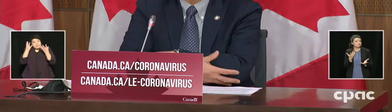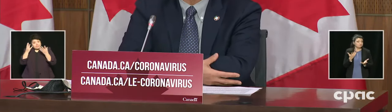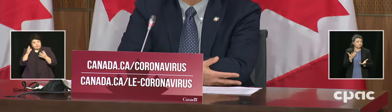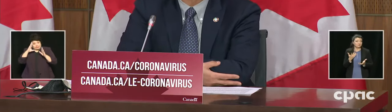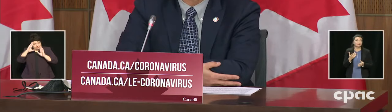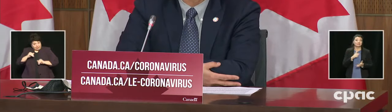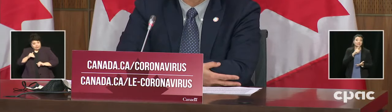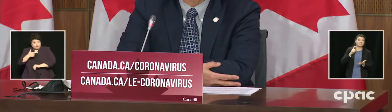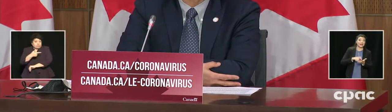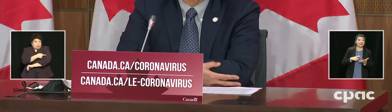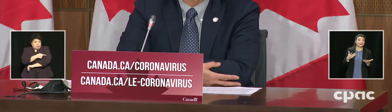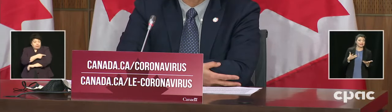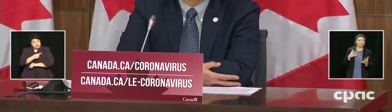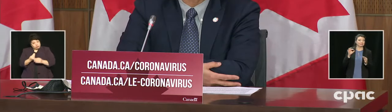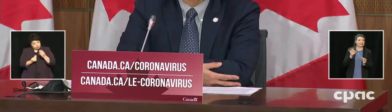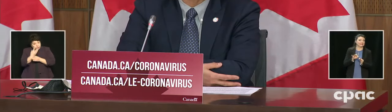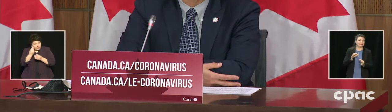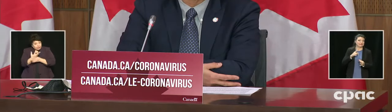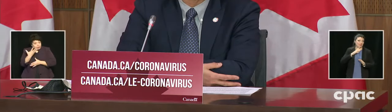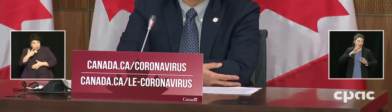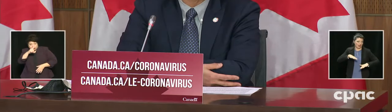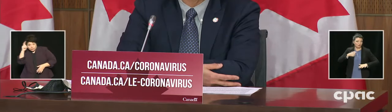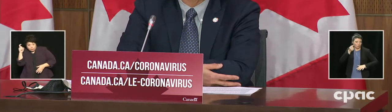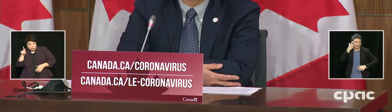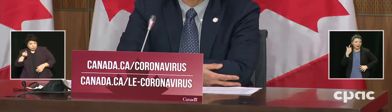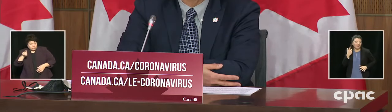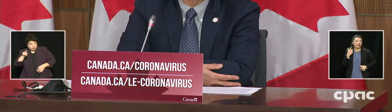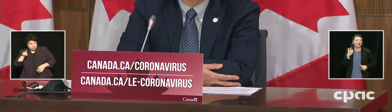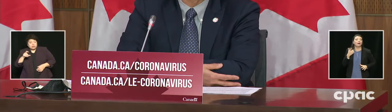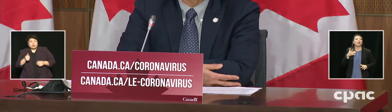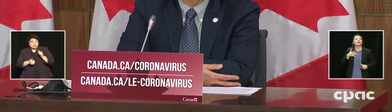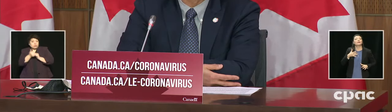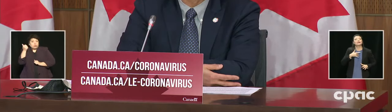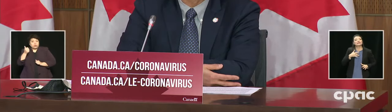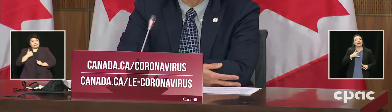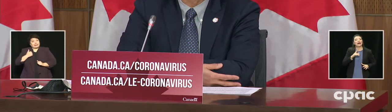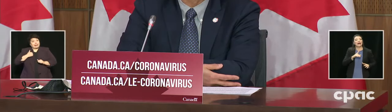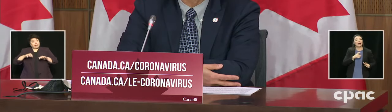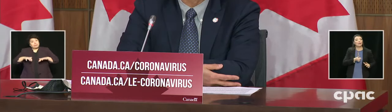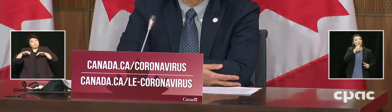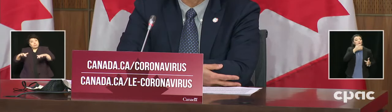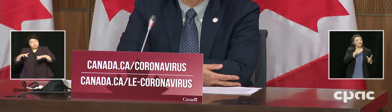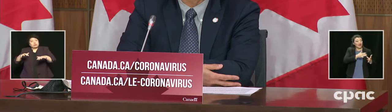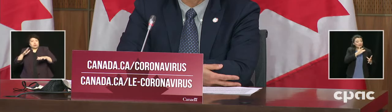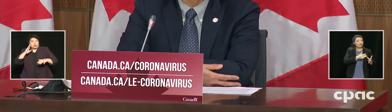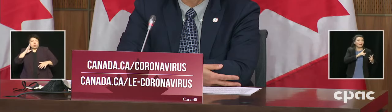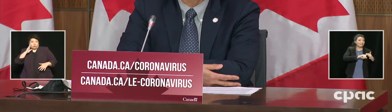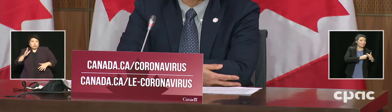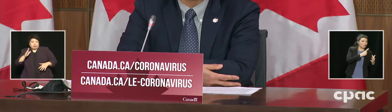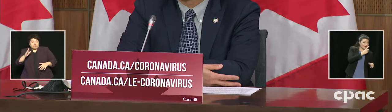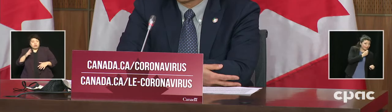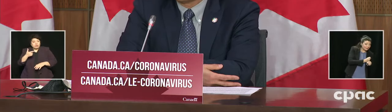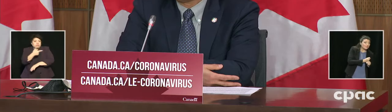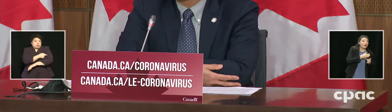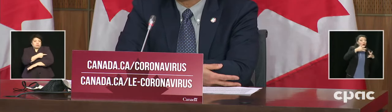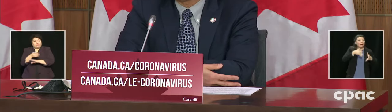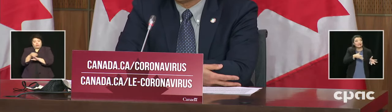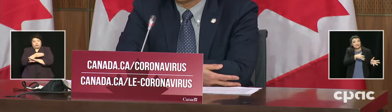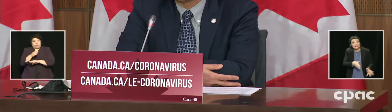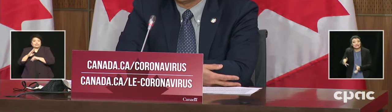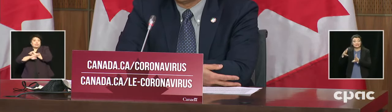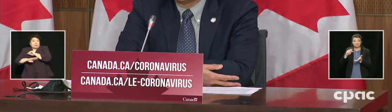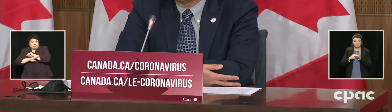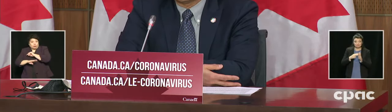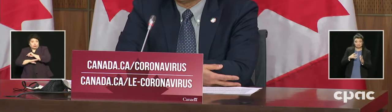expect a big ramp up in the spring and the summer and have the majority of the Canadian population done by the start of the next school year? Well,